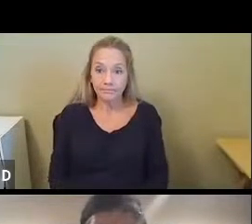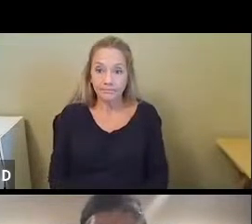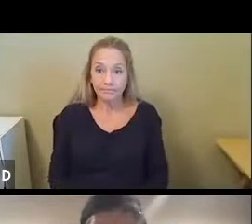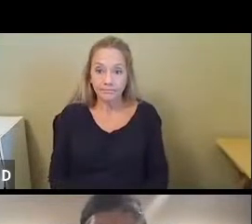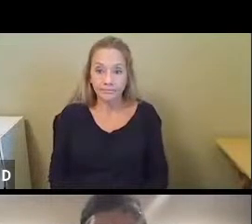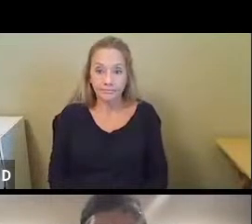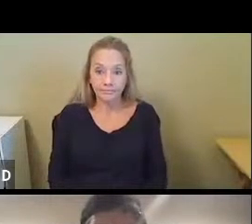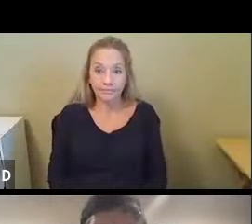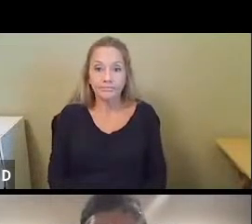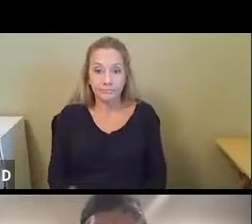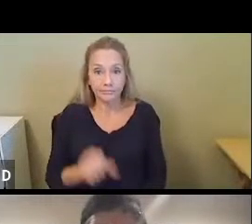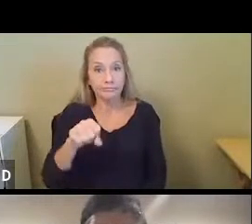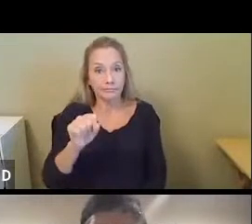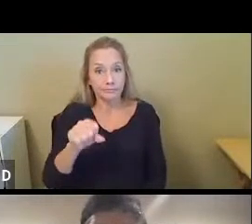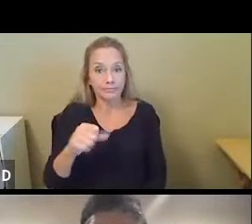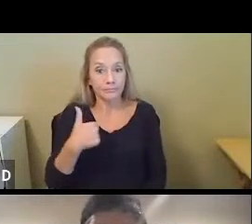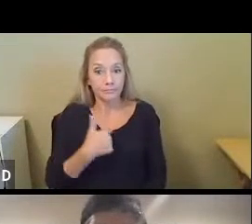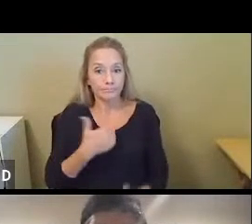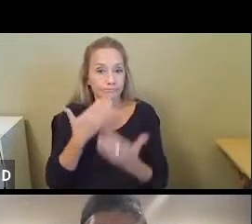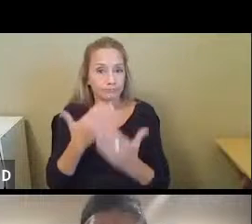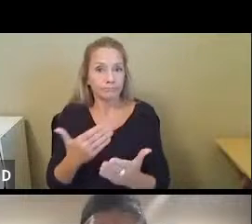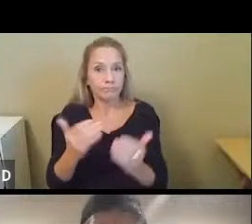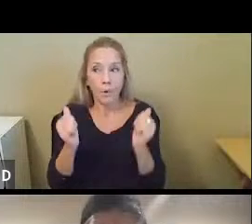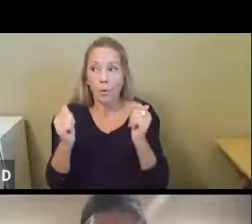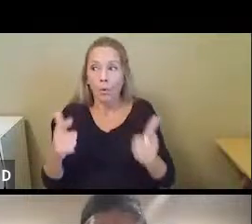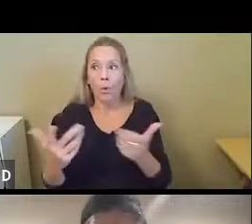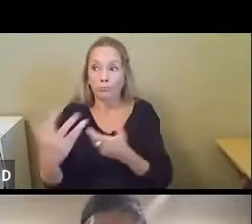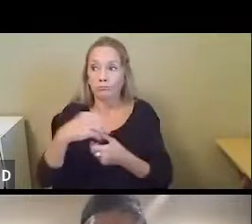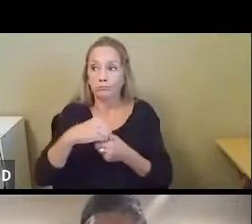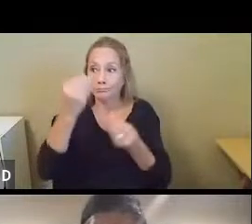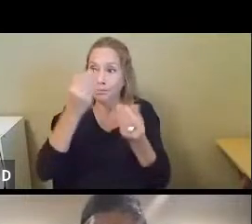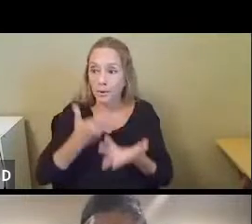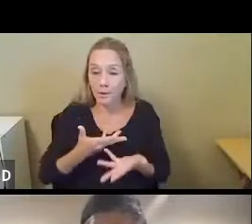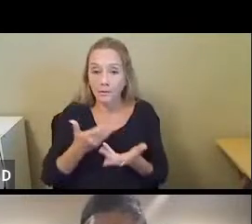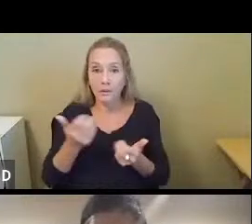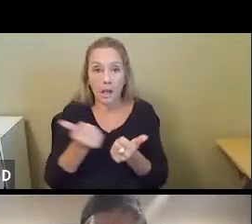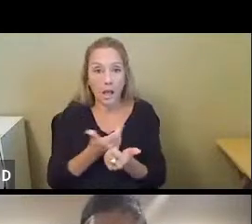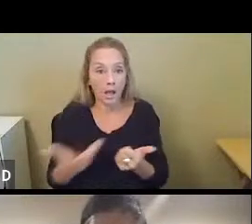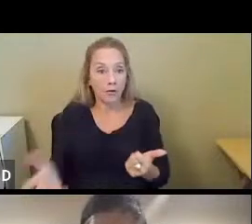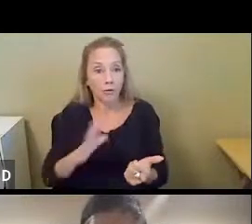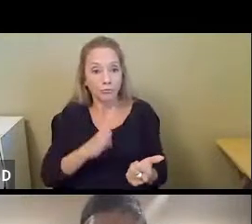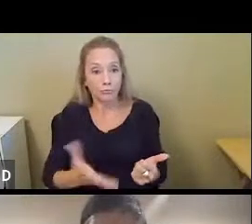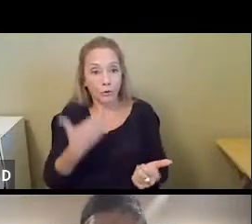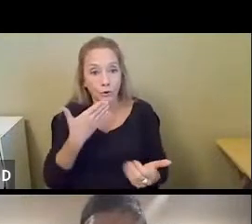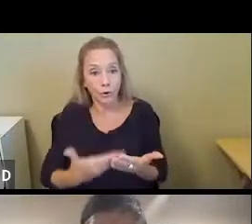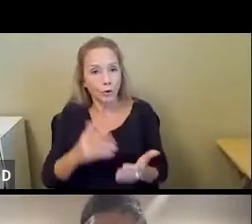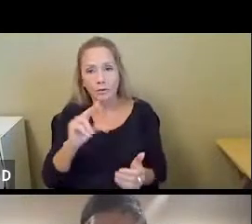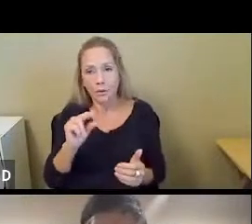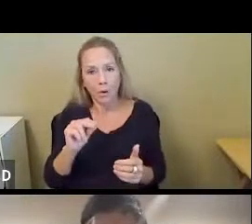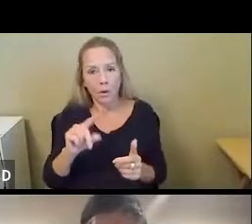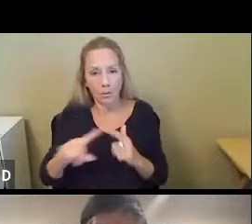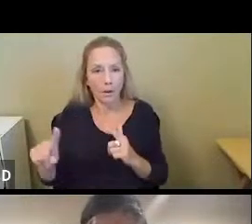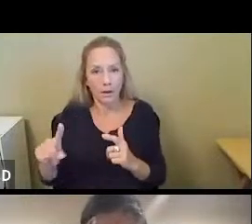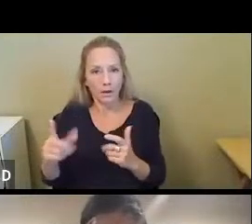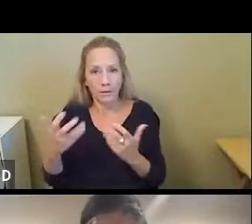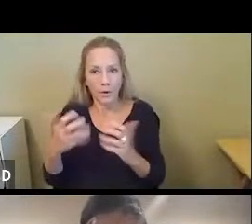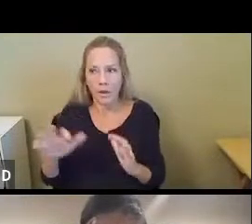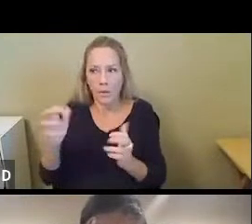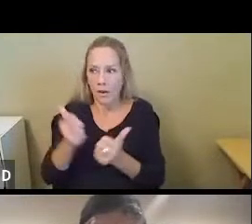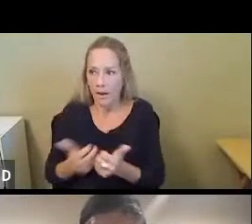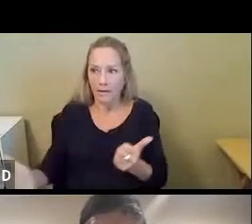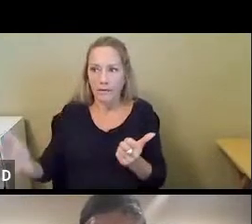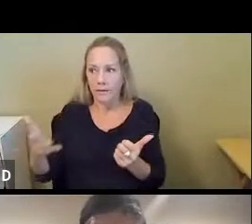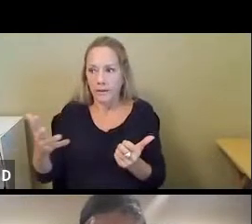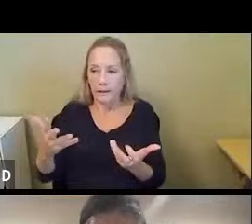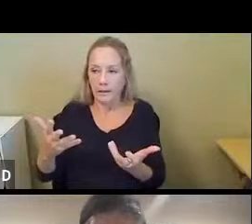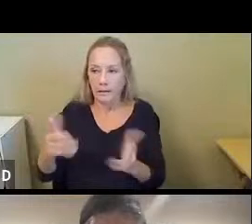And really, we appreciate all input, because we know not everything's going to be positive, not everything is going to be negative, but we just appreciate people showing